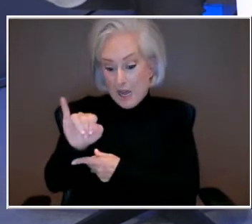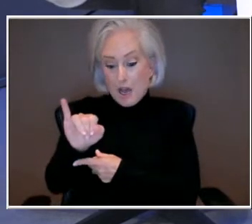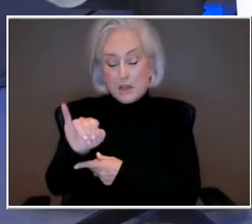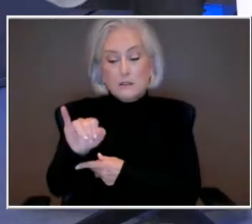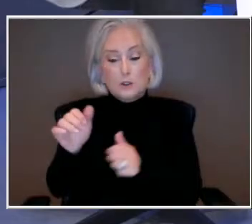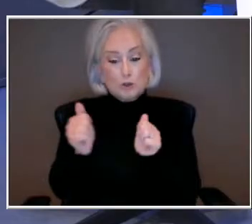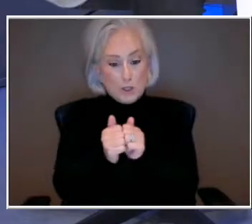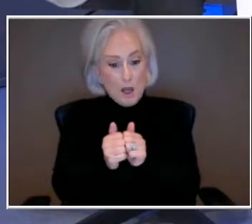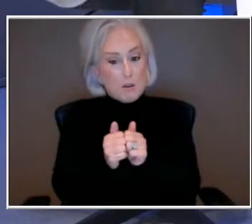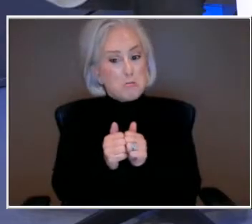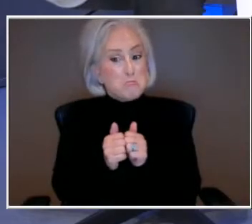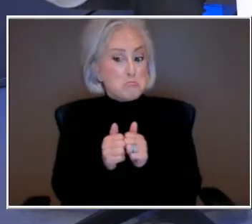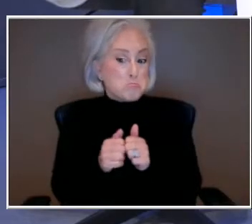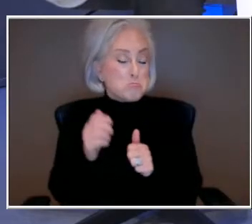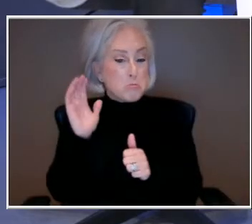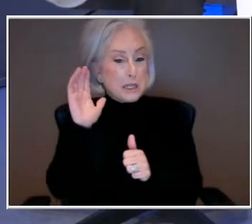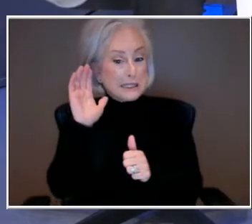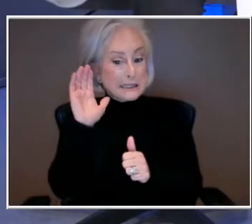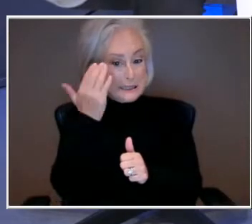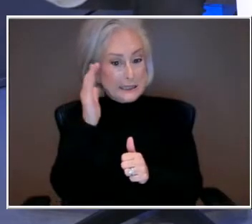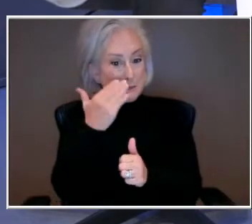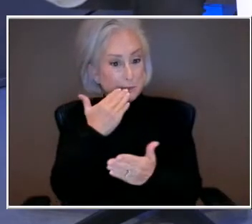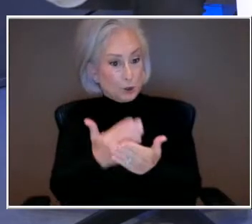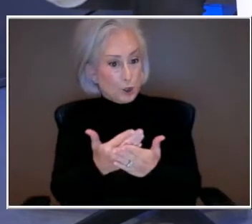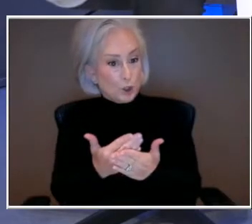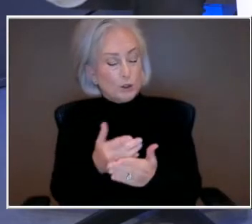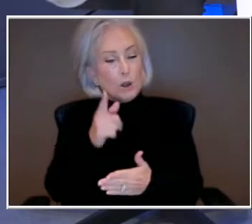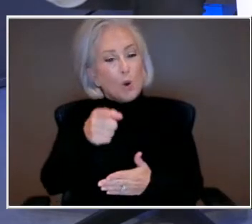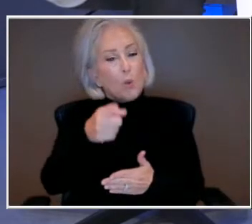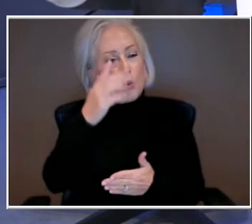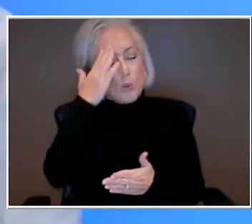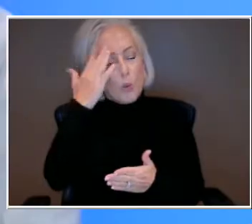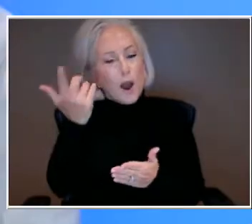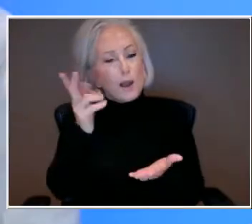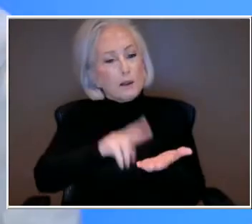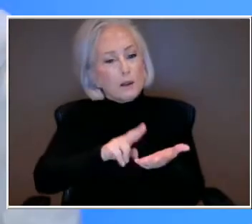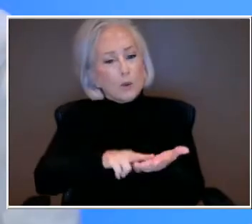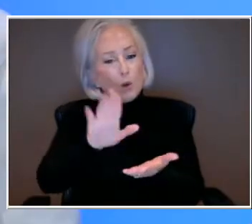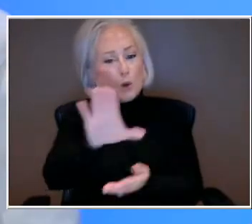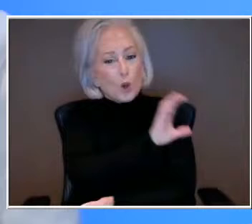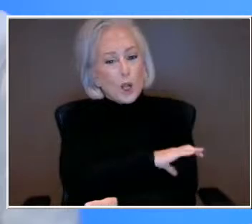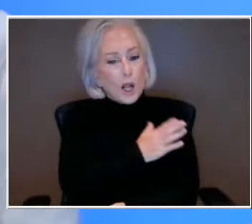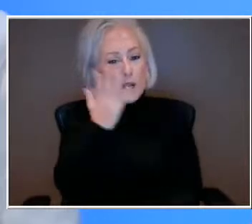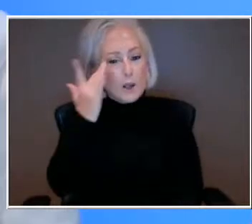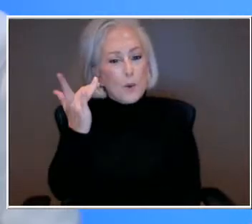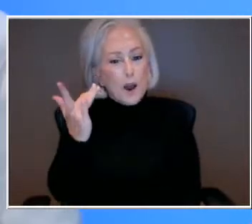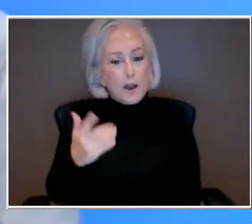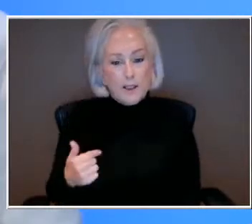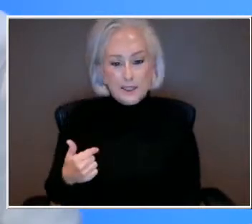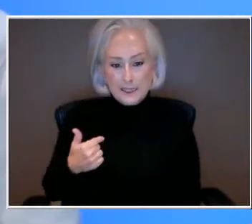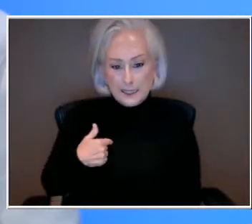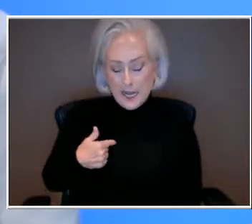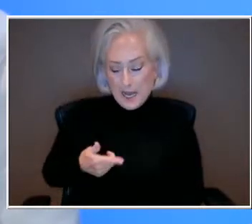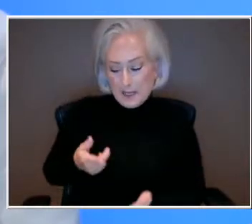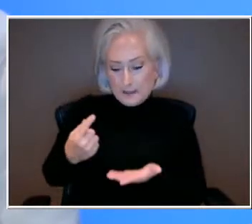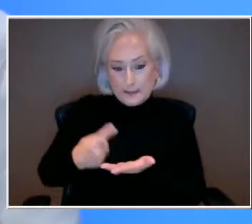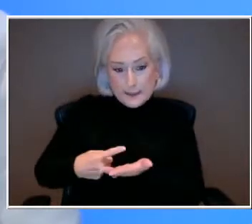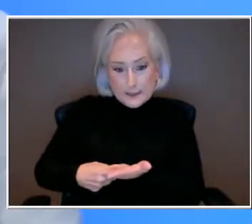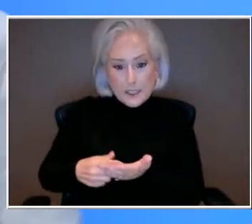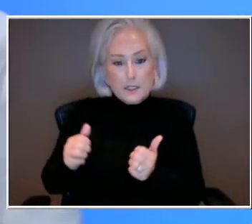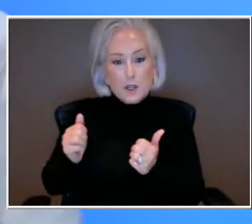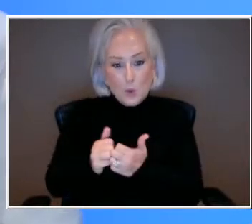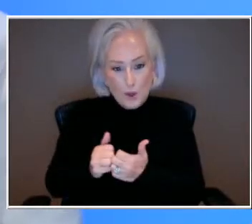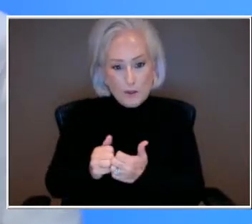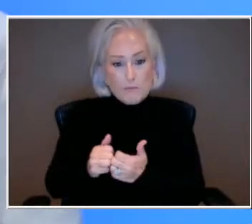risk for breast cancer? Why did you enroll in Dr. Fabian's clinic? I discussed with my medical professional my family history with breast